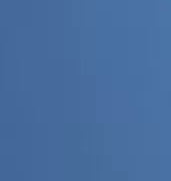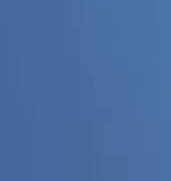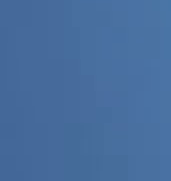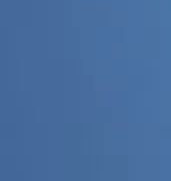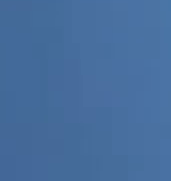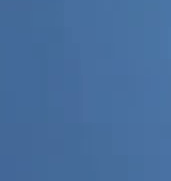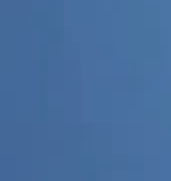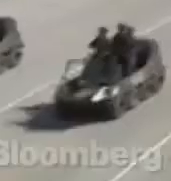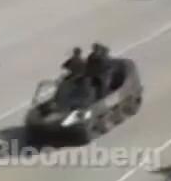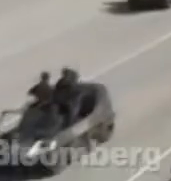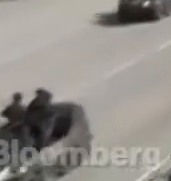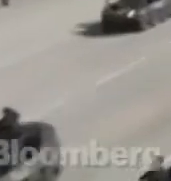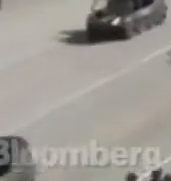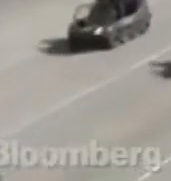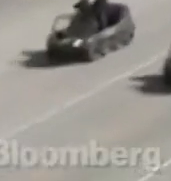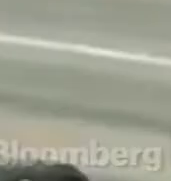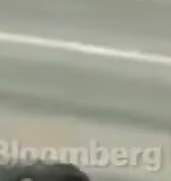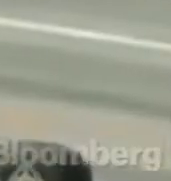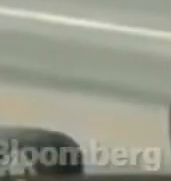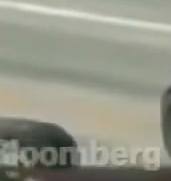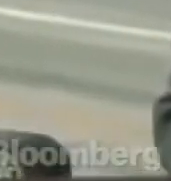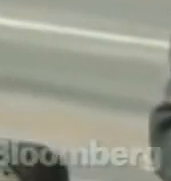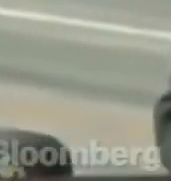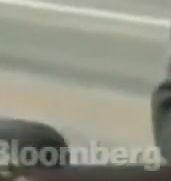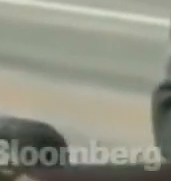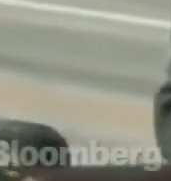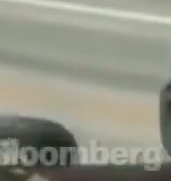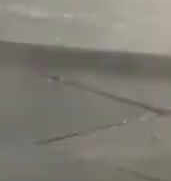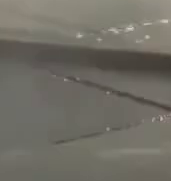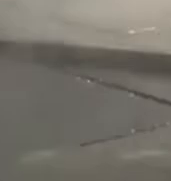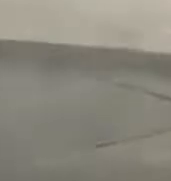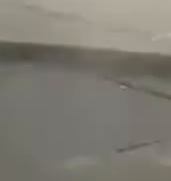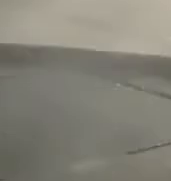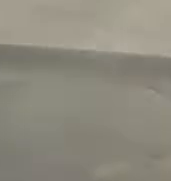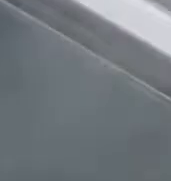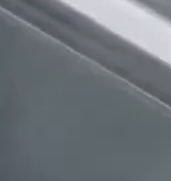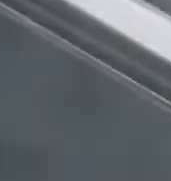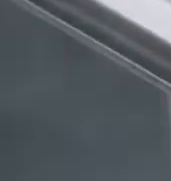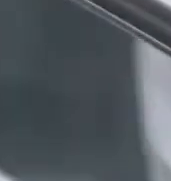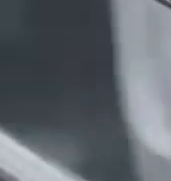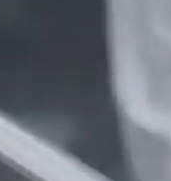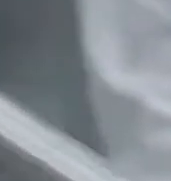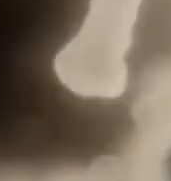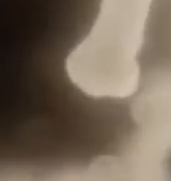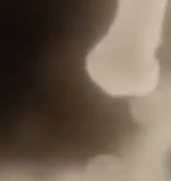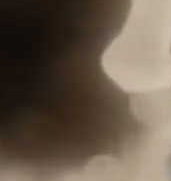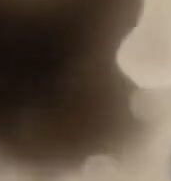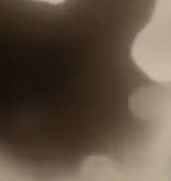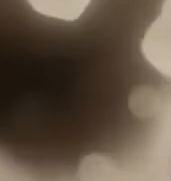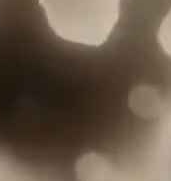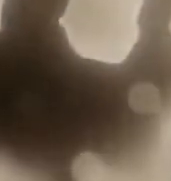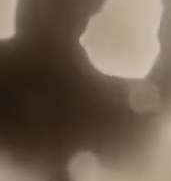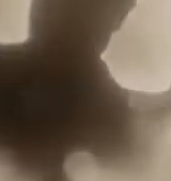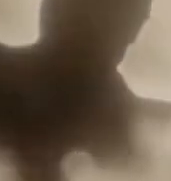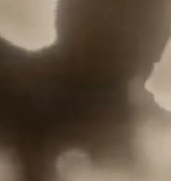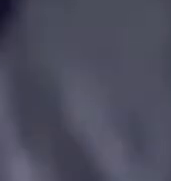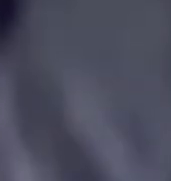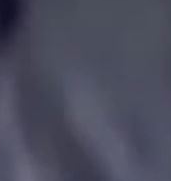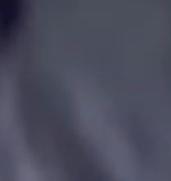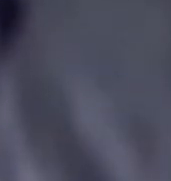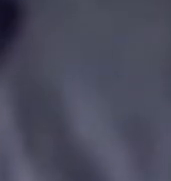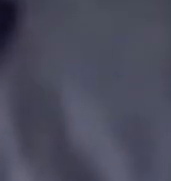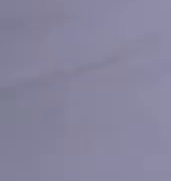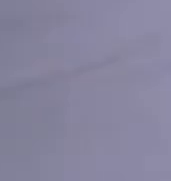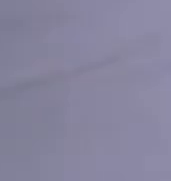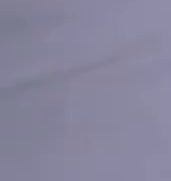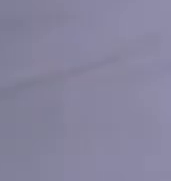for power and world domination, and about horrifying plagues and famines that will